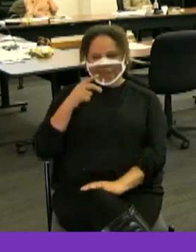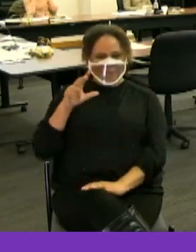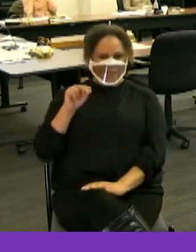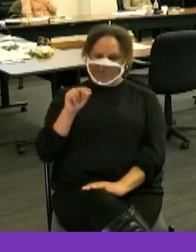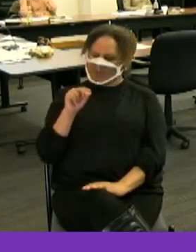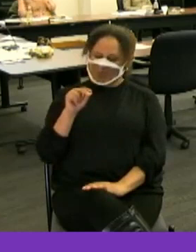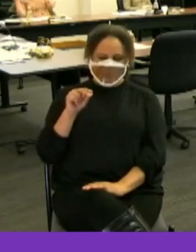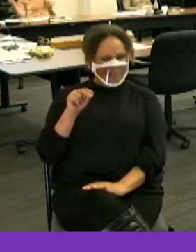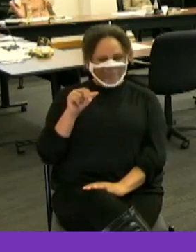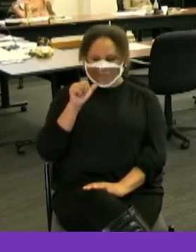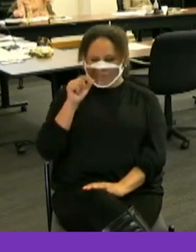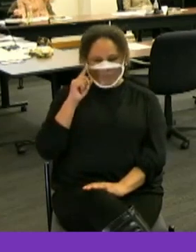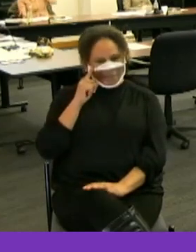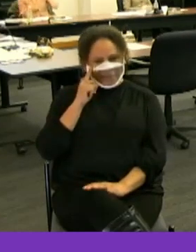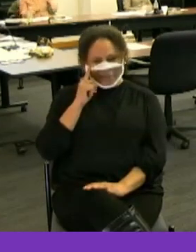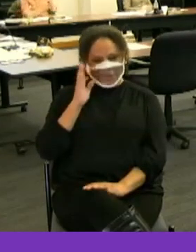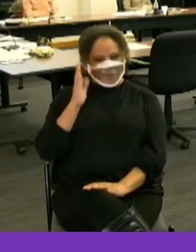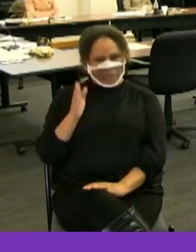think it'll